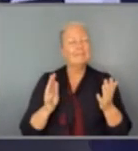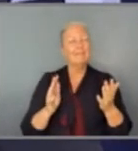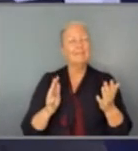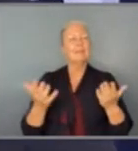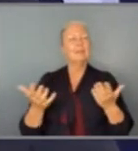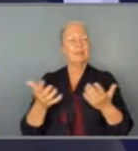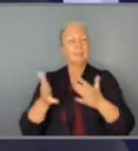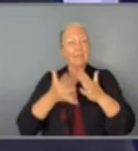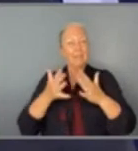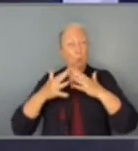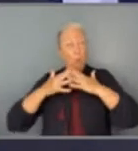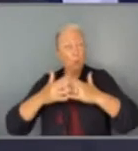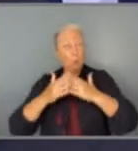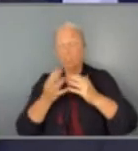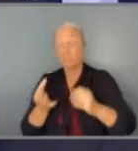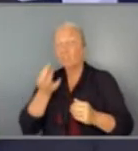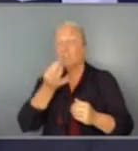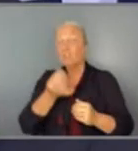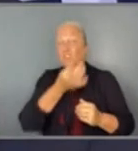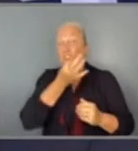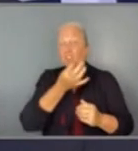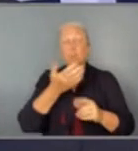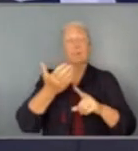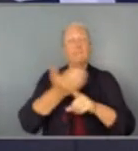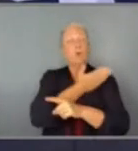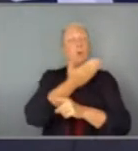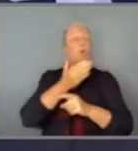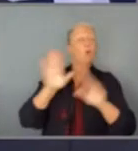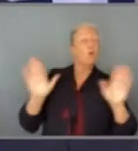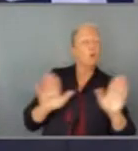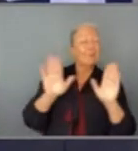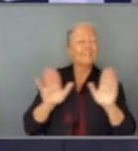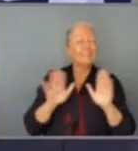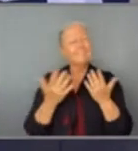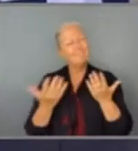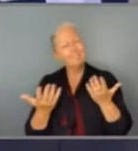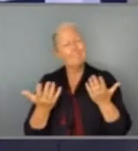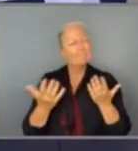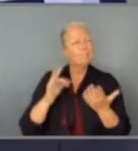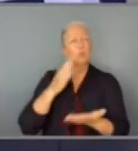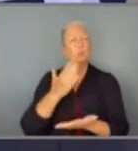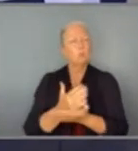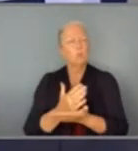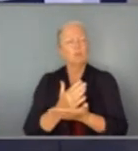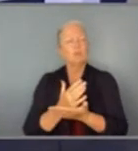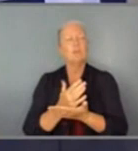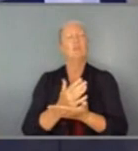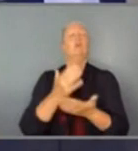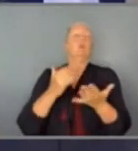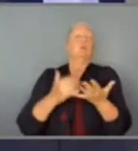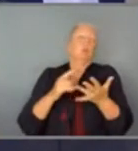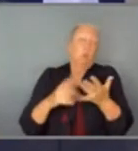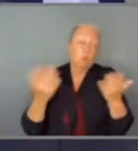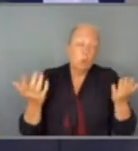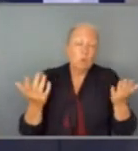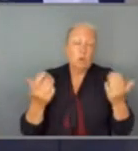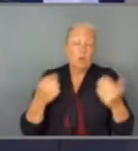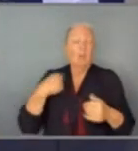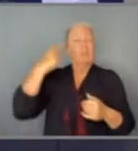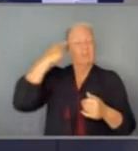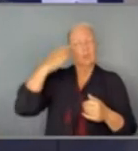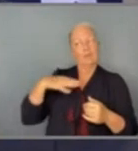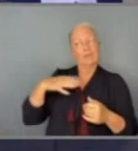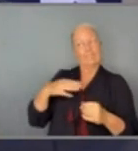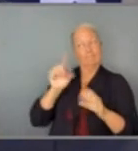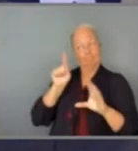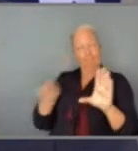are best applied. And so, that's the direction I can see us going in. But that,